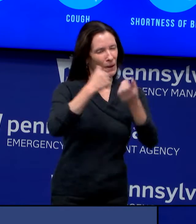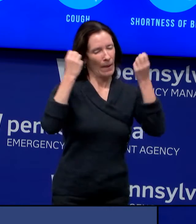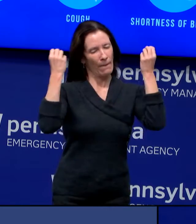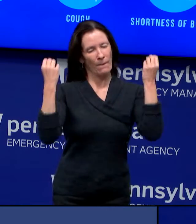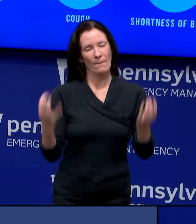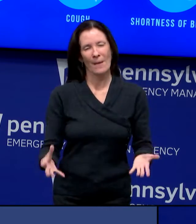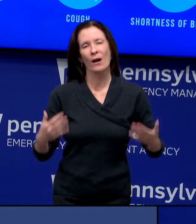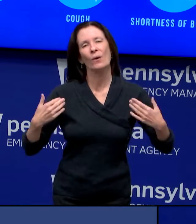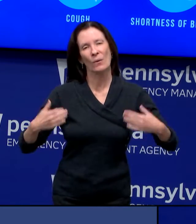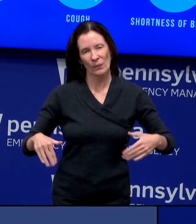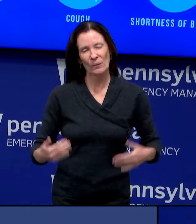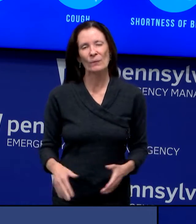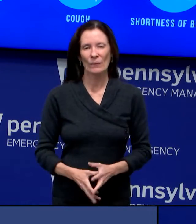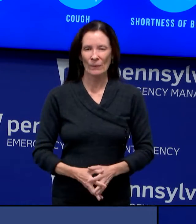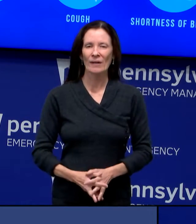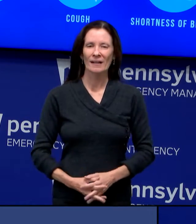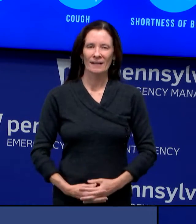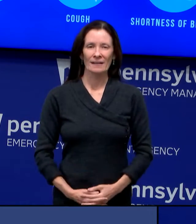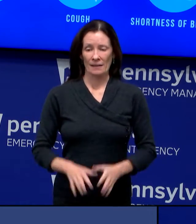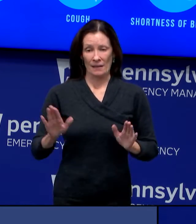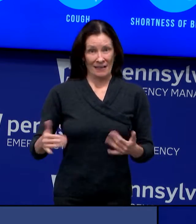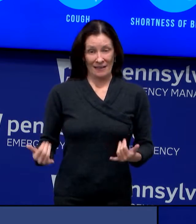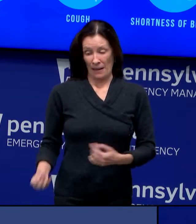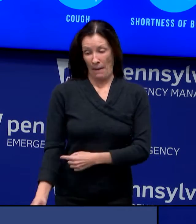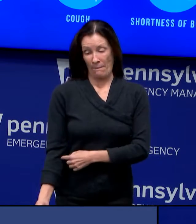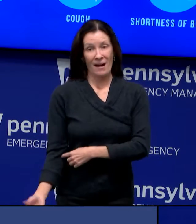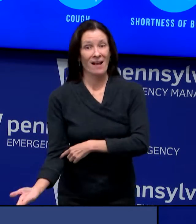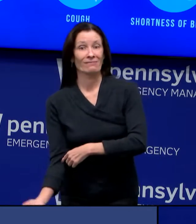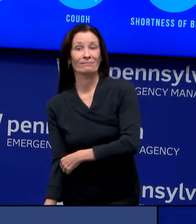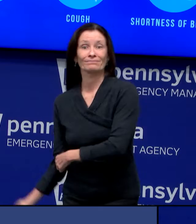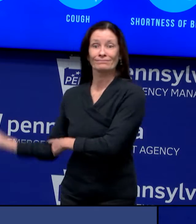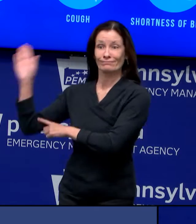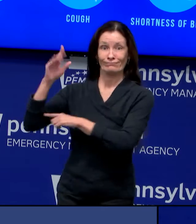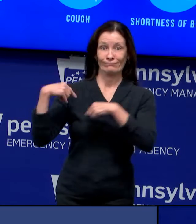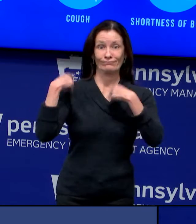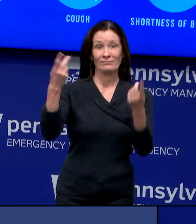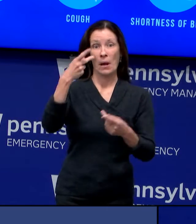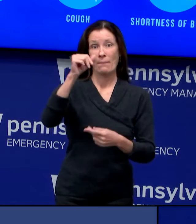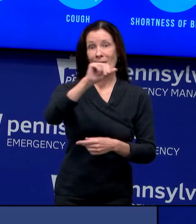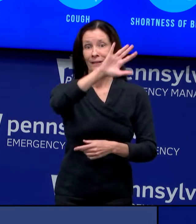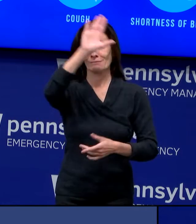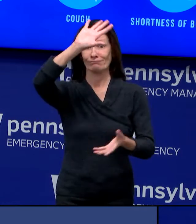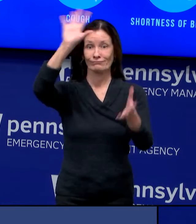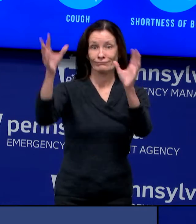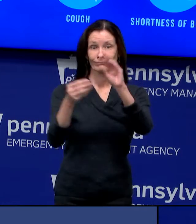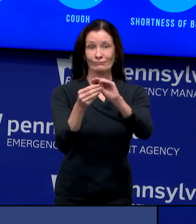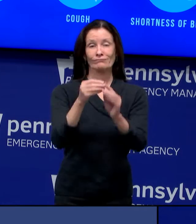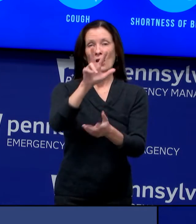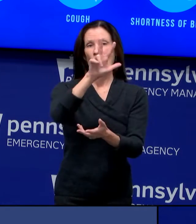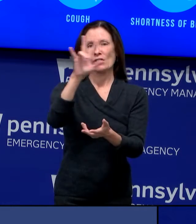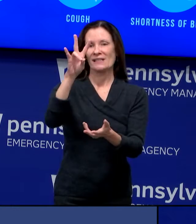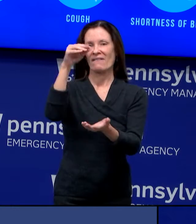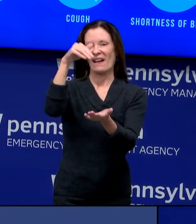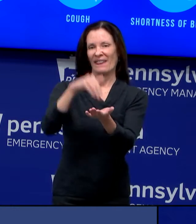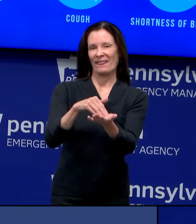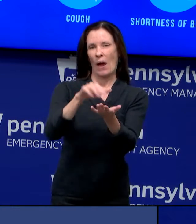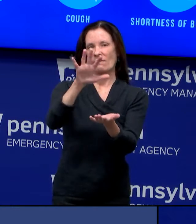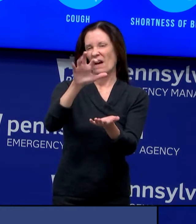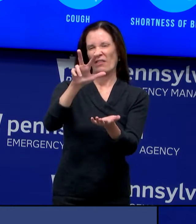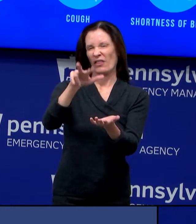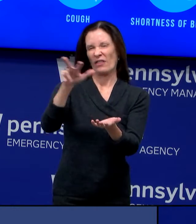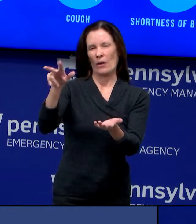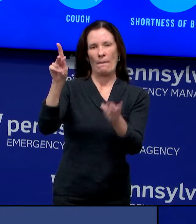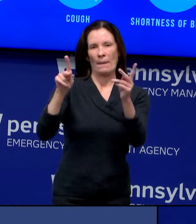37,053 total cases of COVID-19 in Pennsylvania. This includes